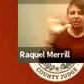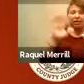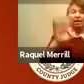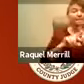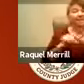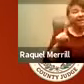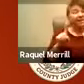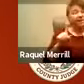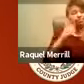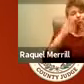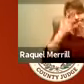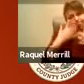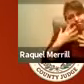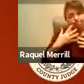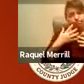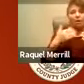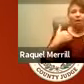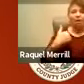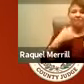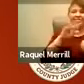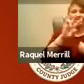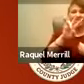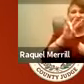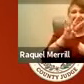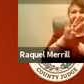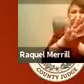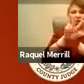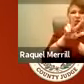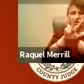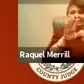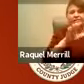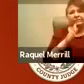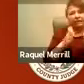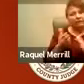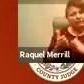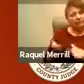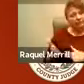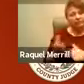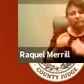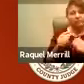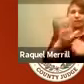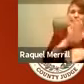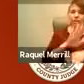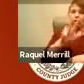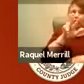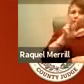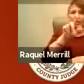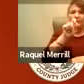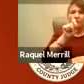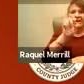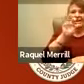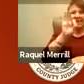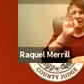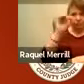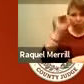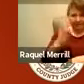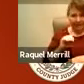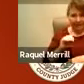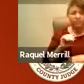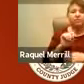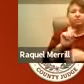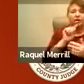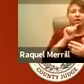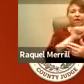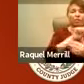Unfortunately, we've had 743 fatalities, which equate to 3.9% of those that